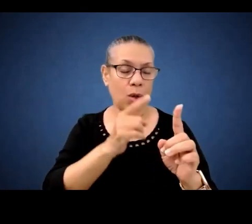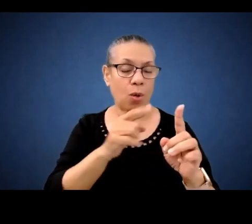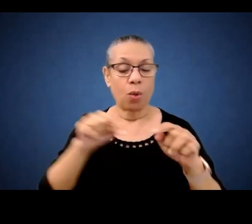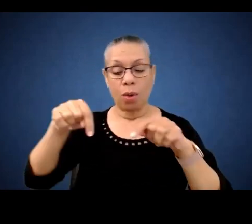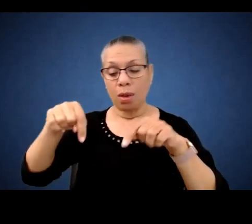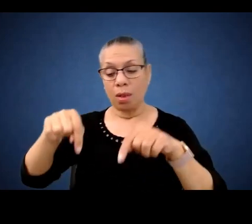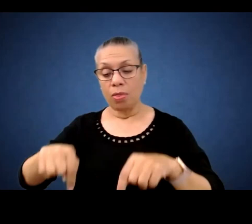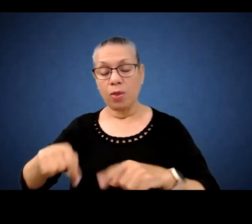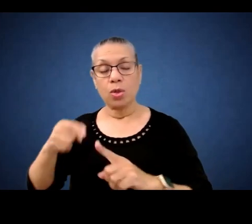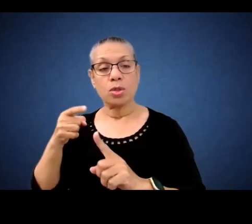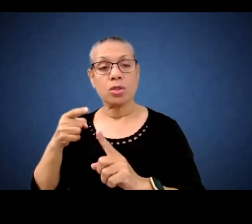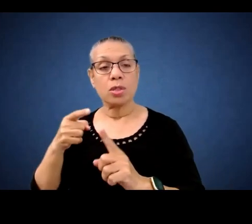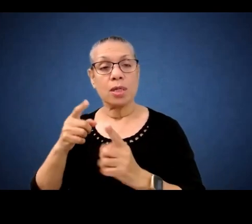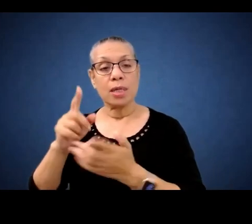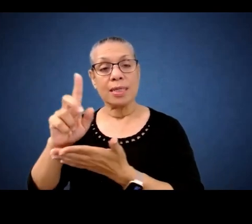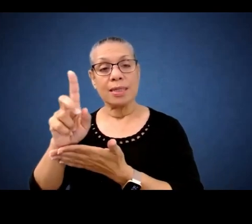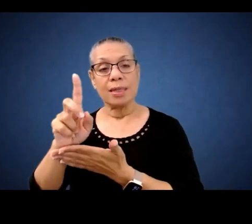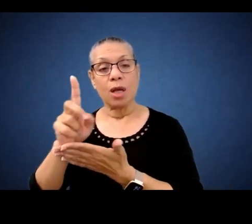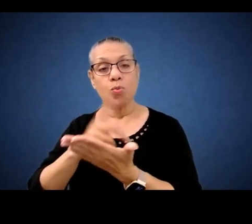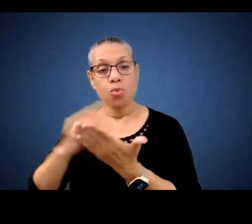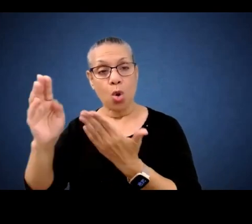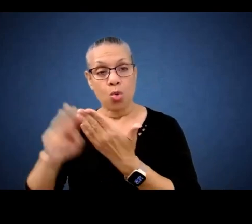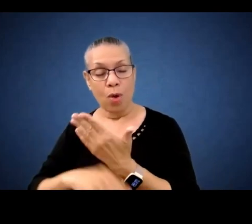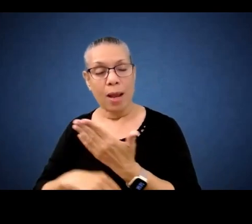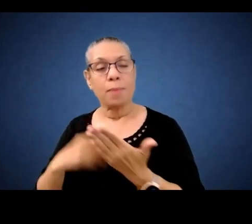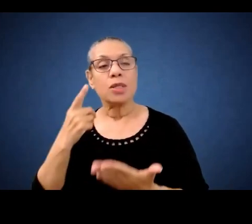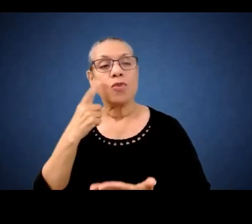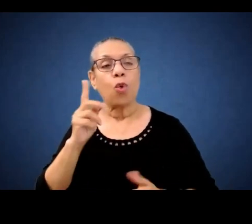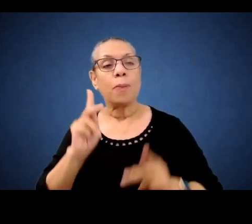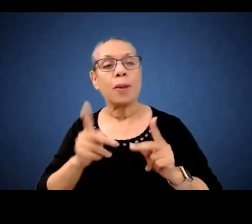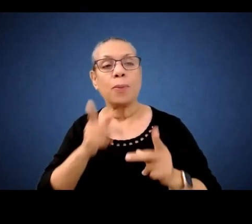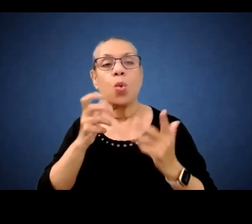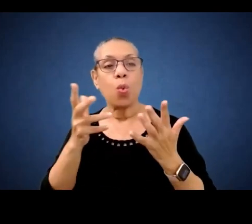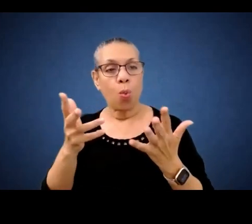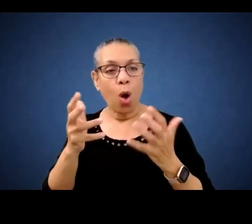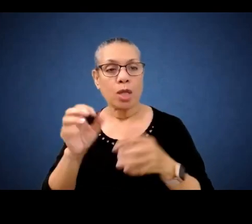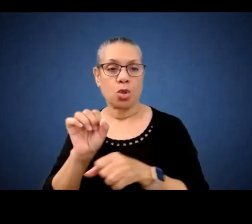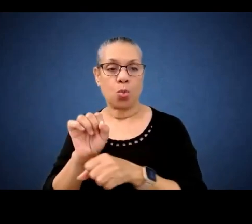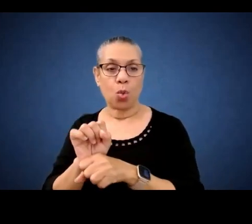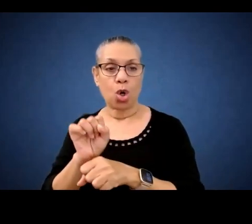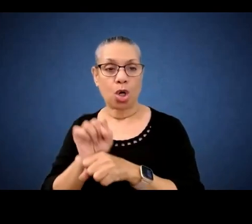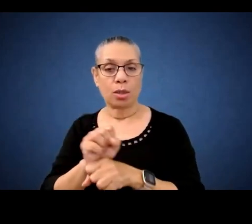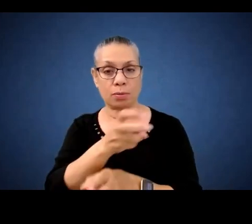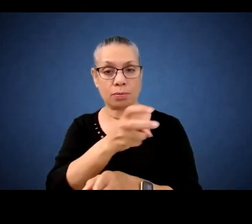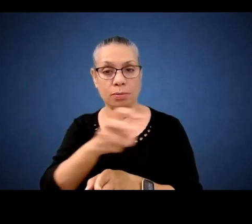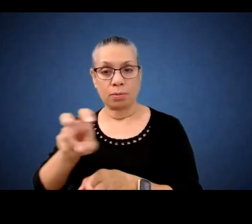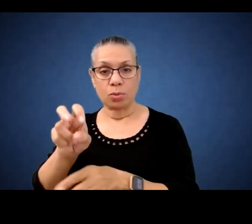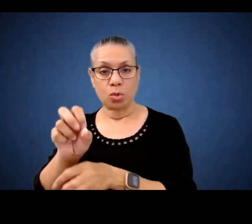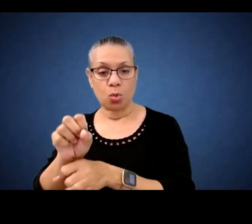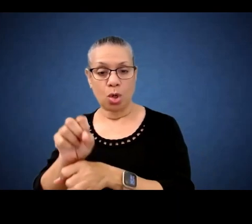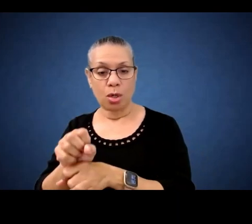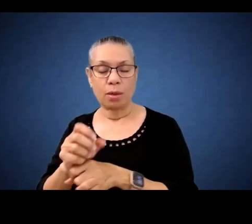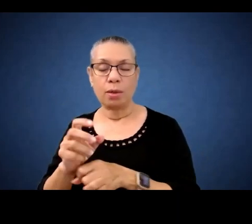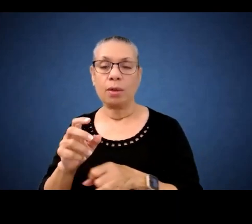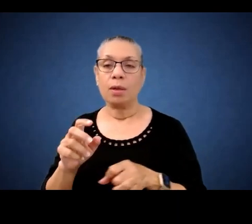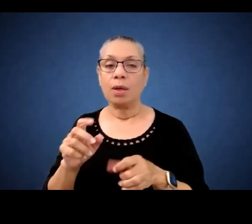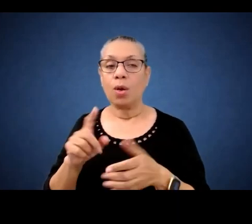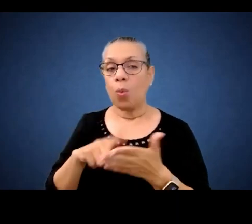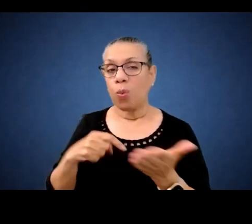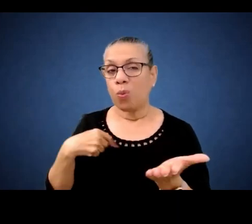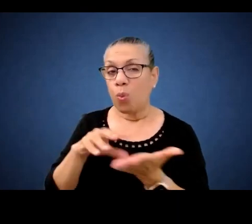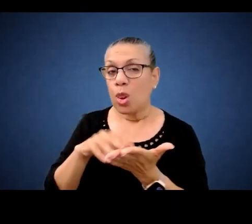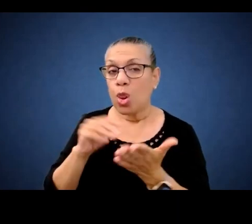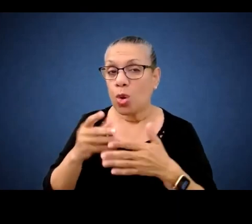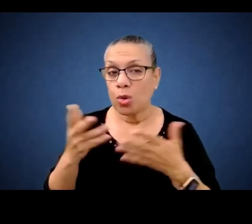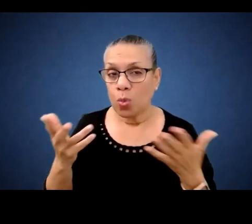designed for folks that are ready to move to work. And what we found just in these first few months